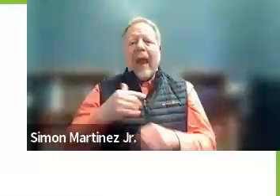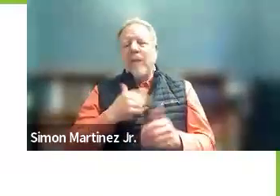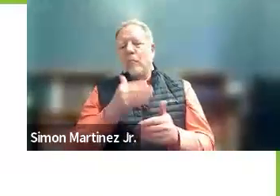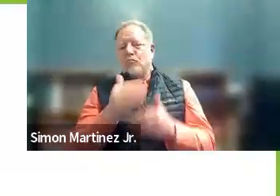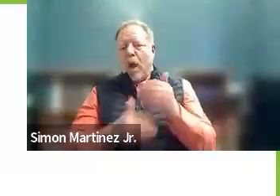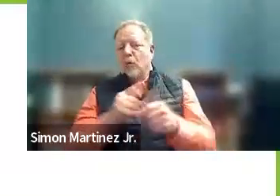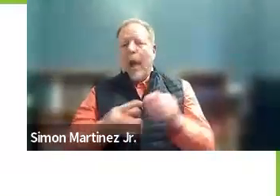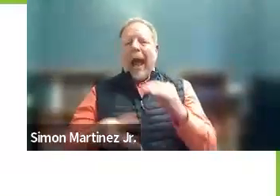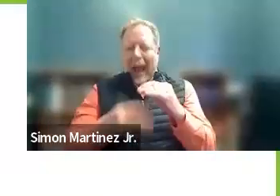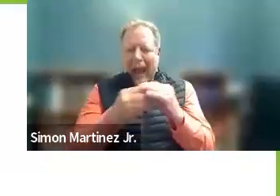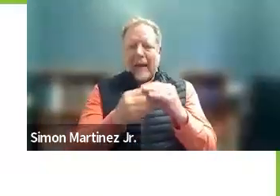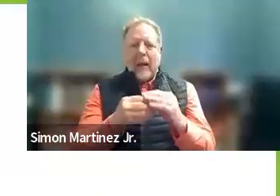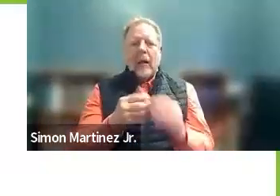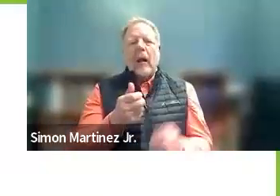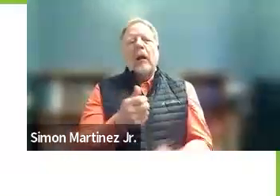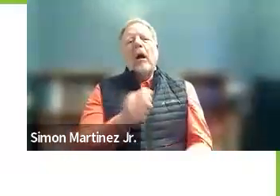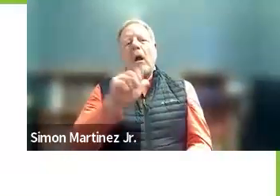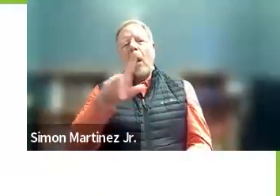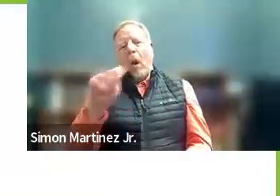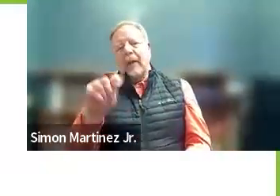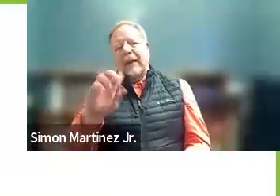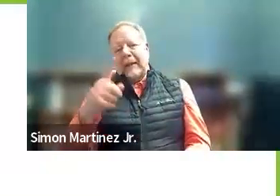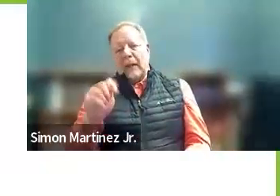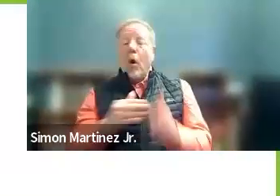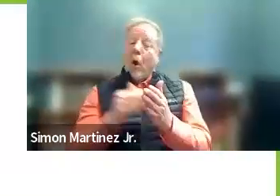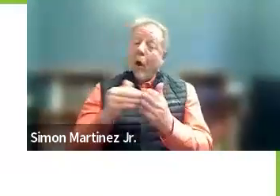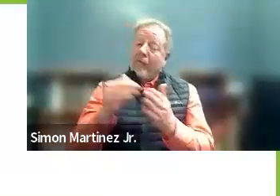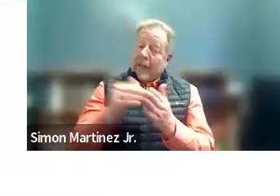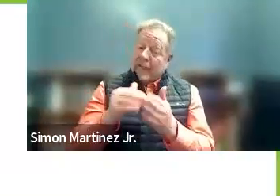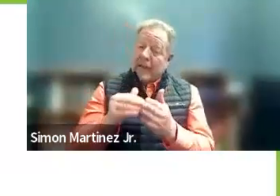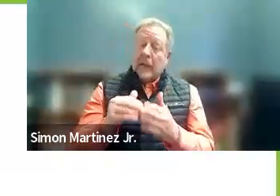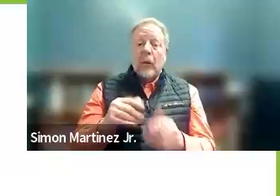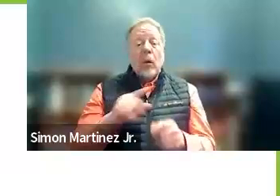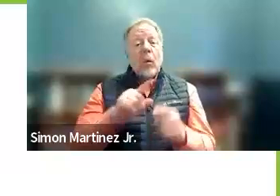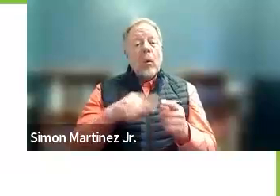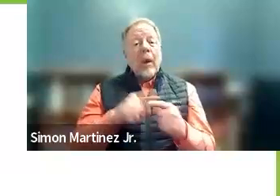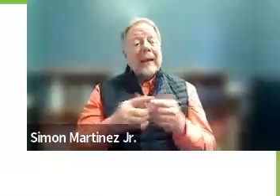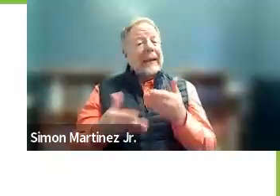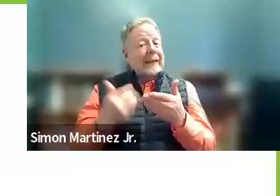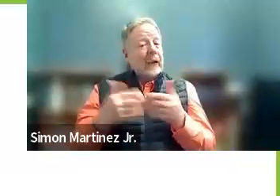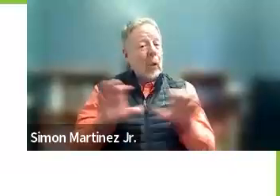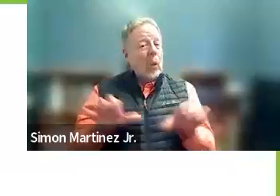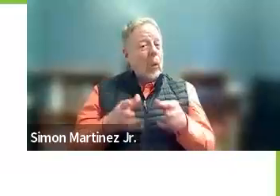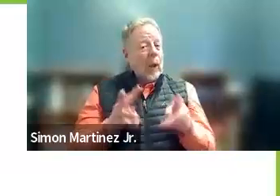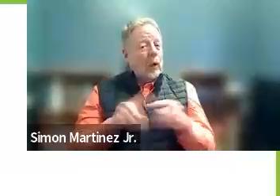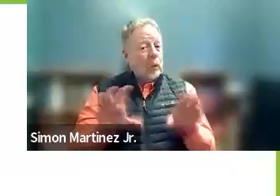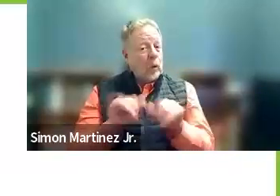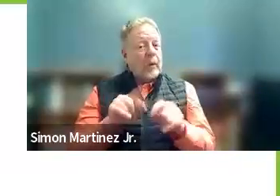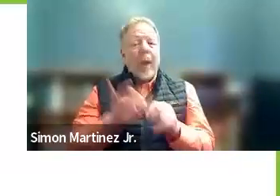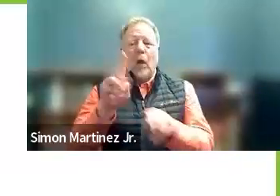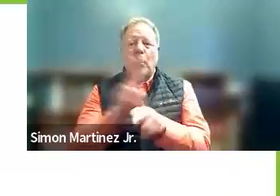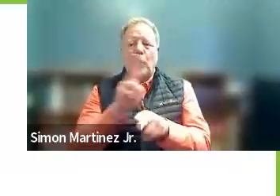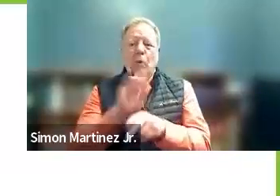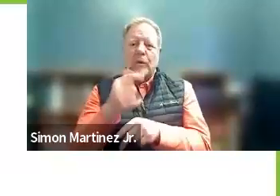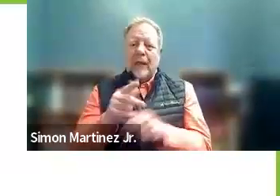process to add alt text. Oftentimes, one of the easier ways to do it is by using